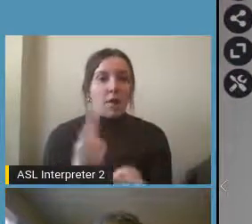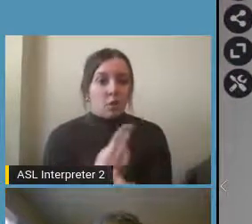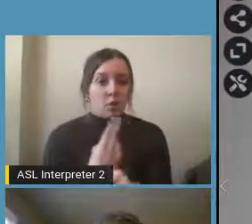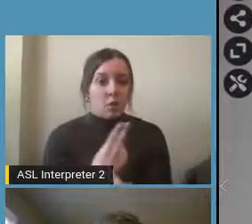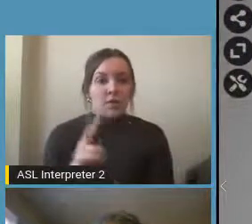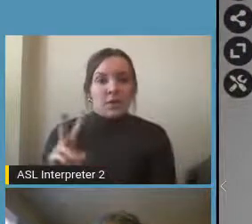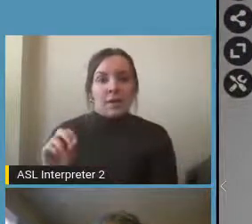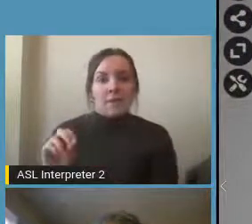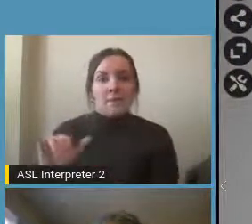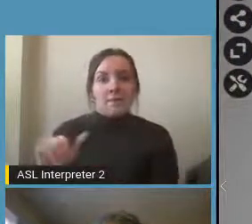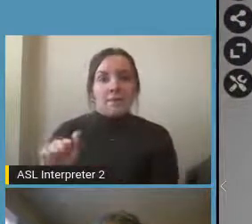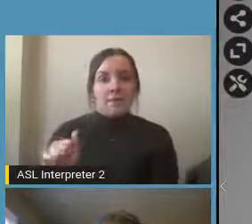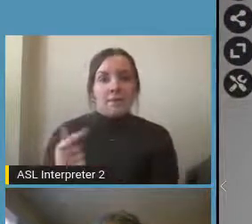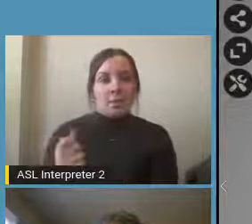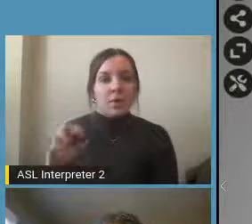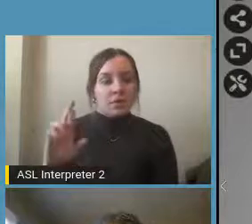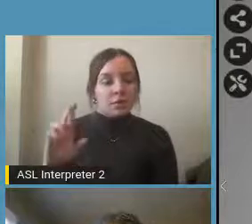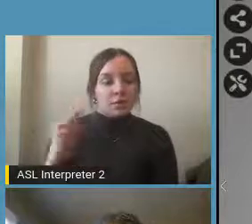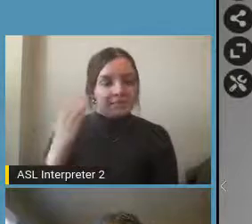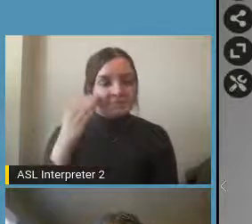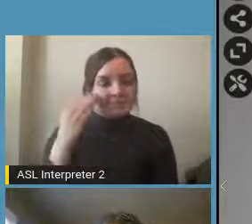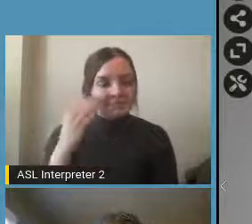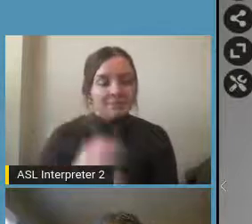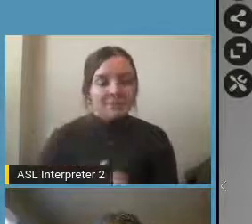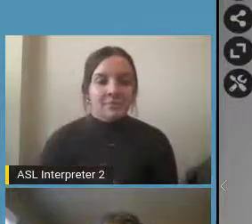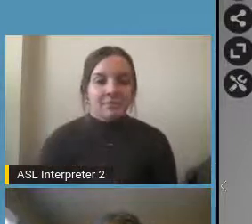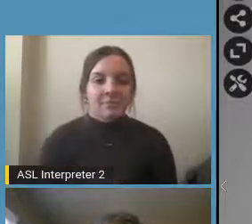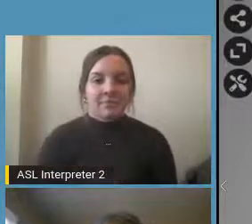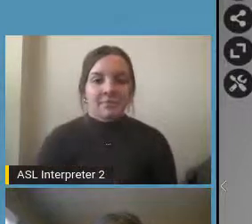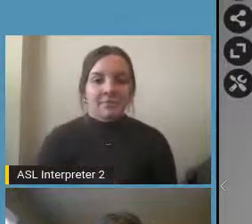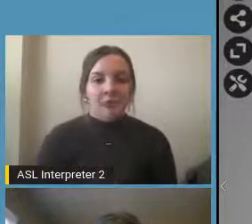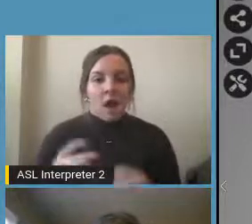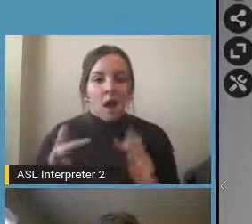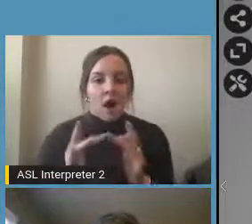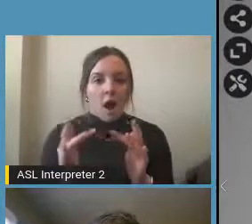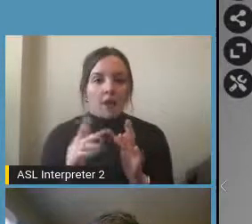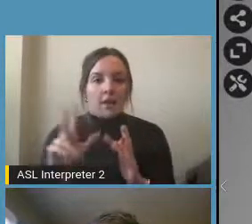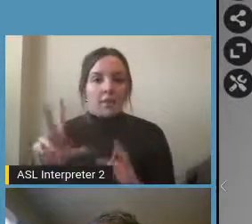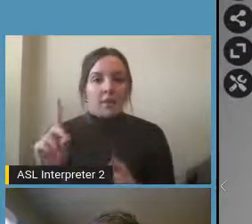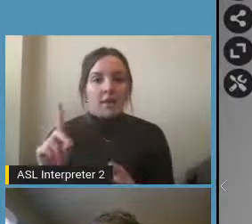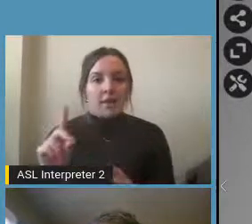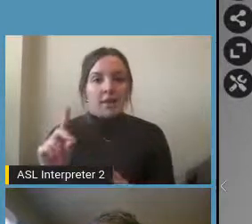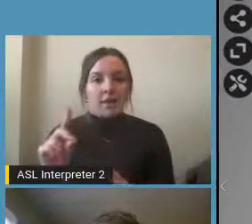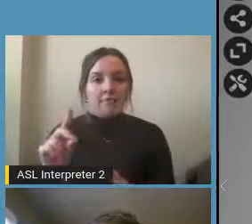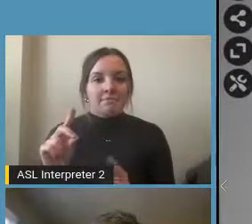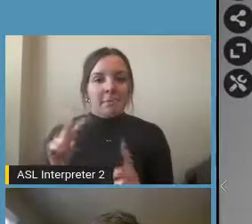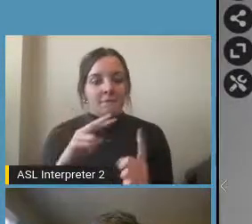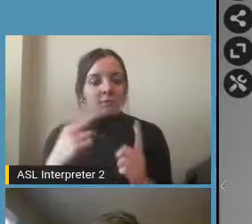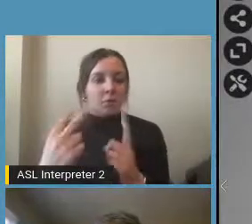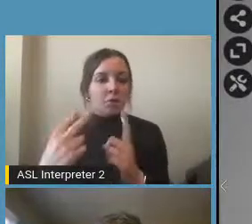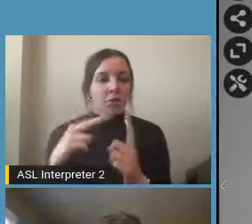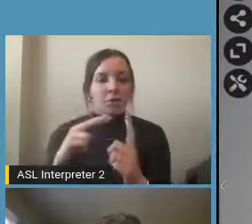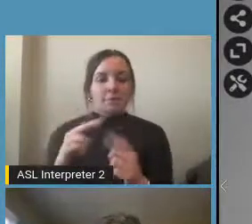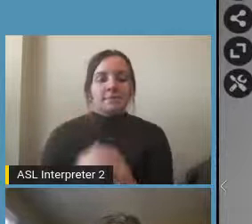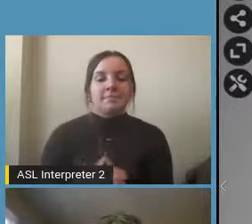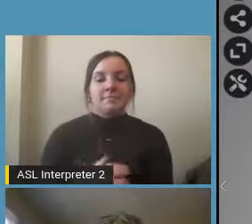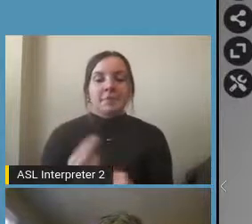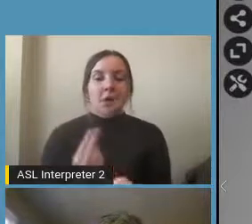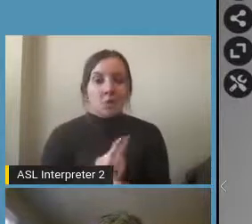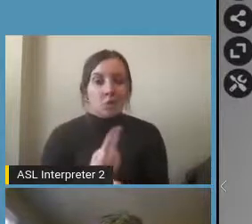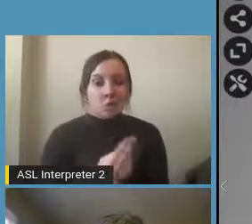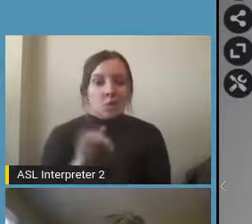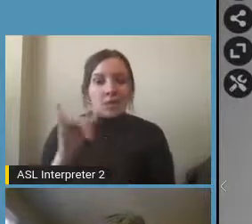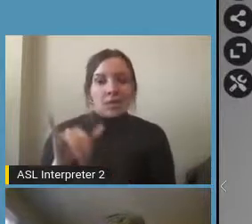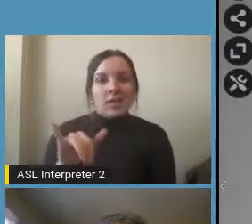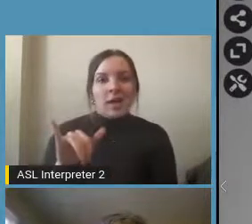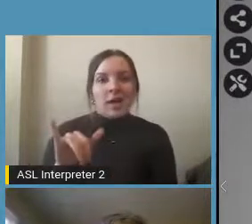the Smithsonian's online 3D viewer. With this tool, people can begin to appreciate the technology behind the